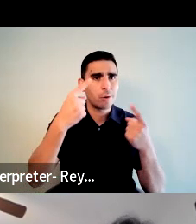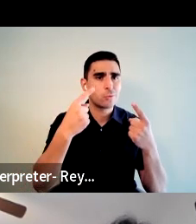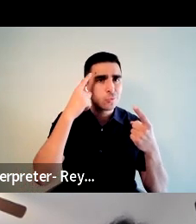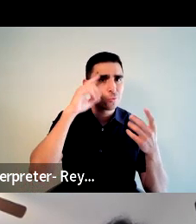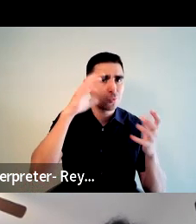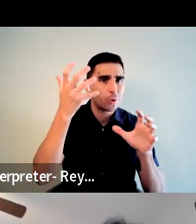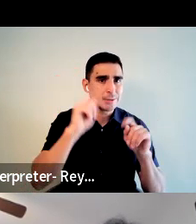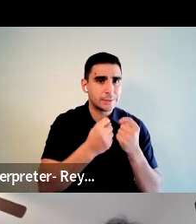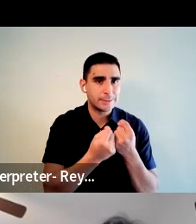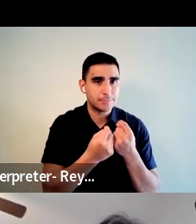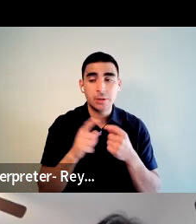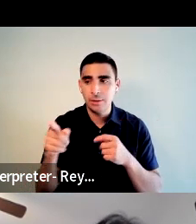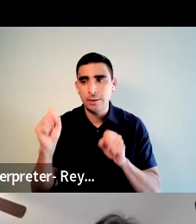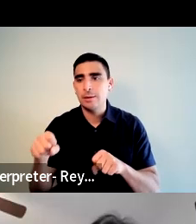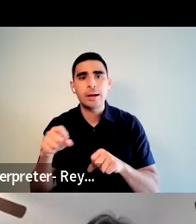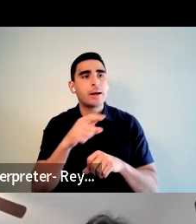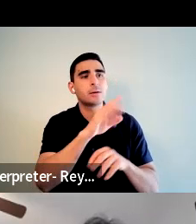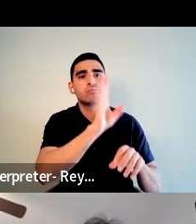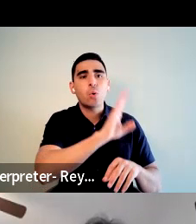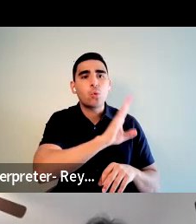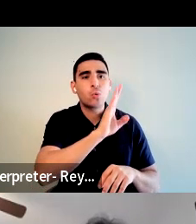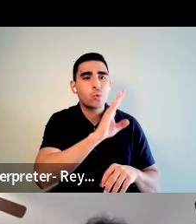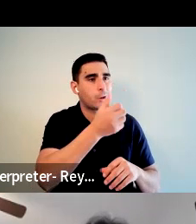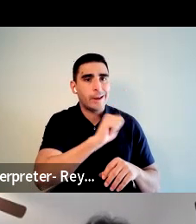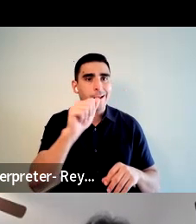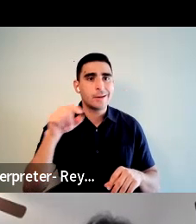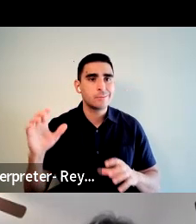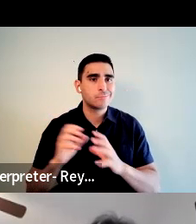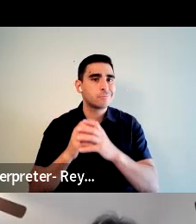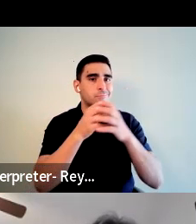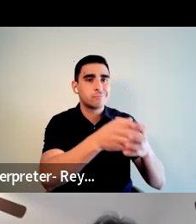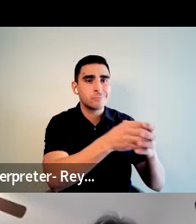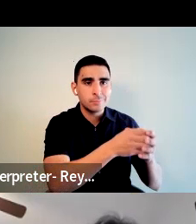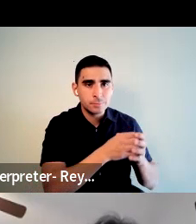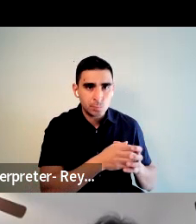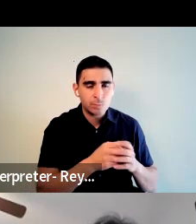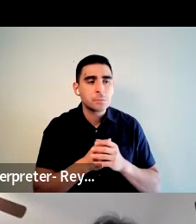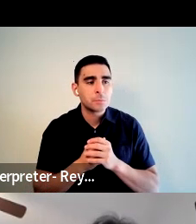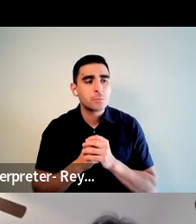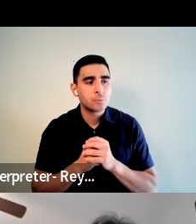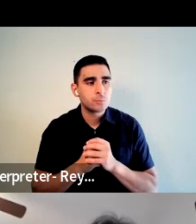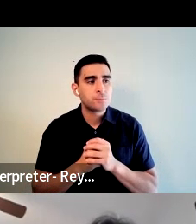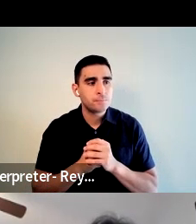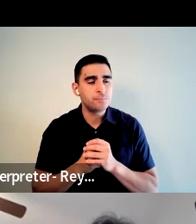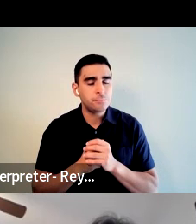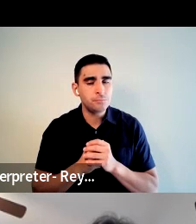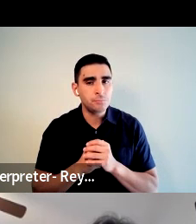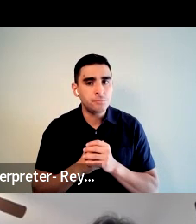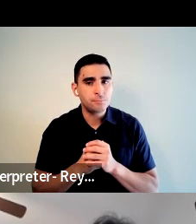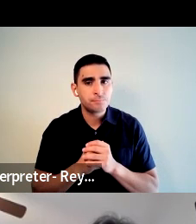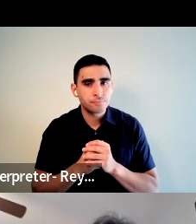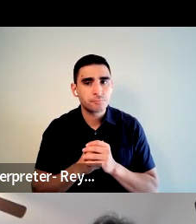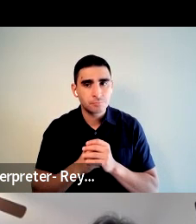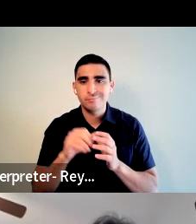serve anywhere in Boulder and Broomfield counties. That's part of what we do. And again, as people have talked about, some of that is part